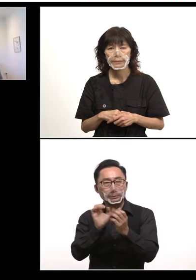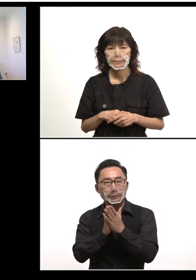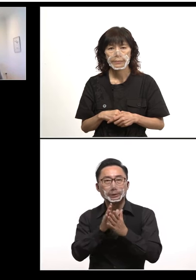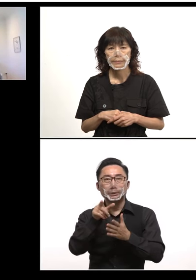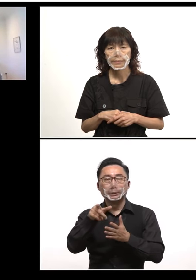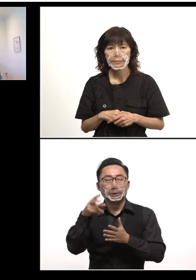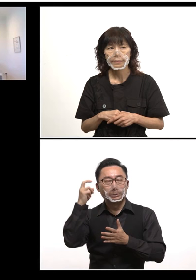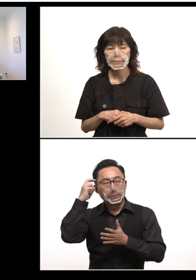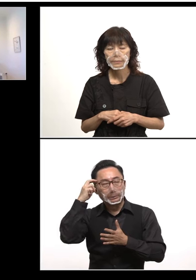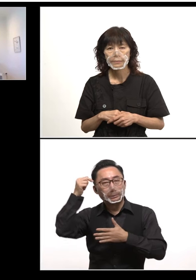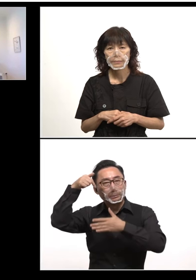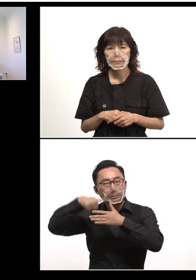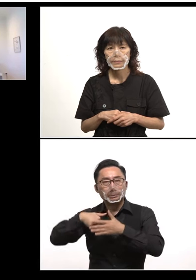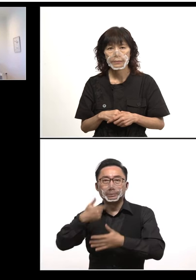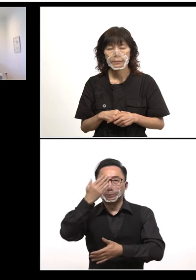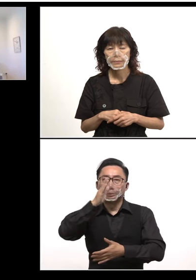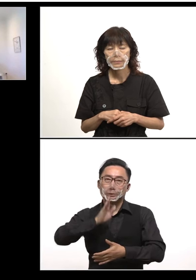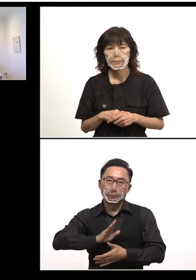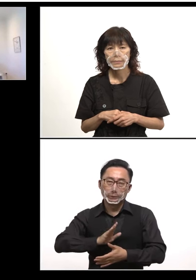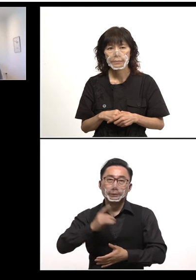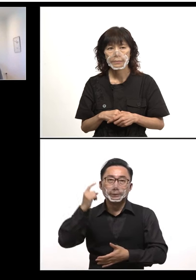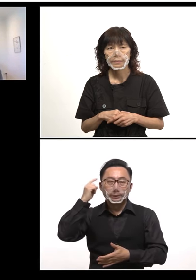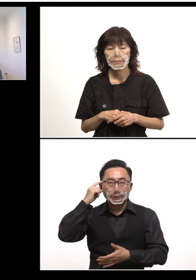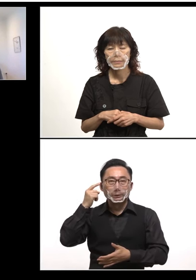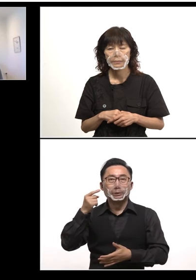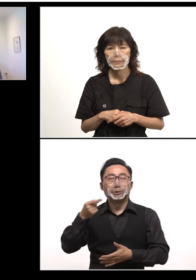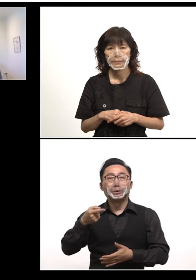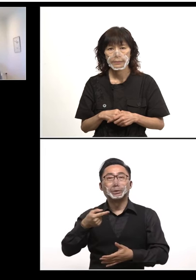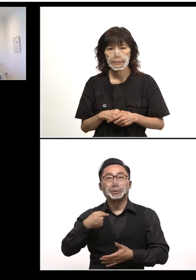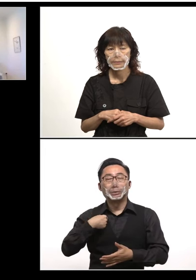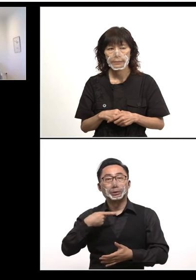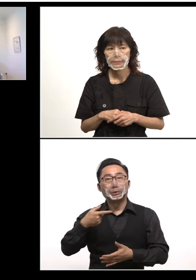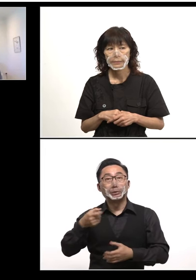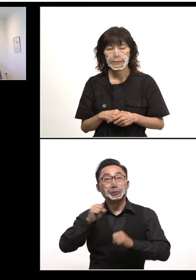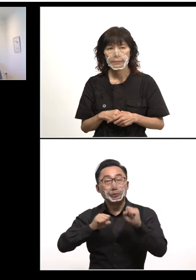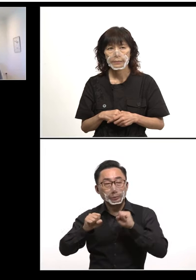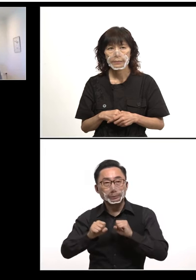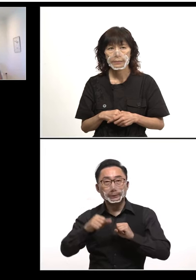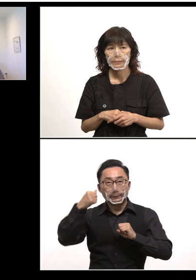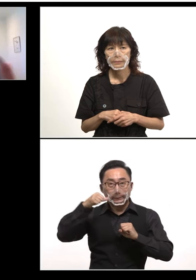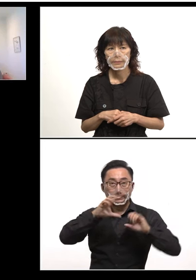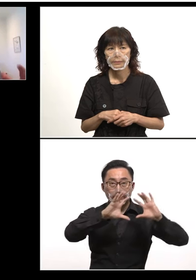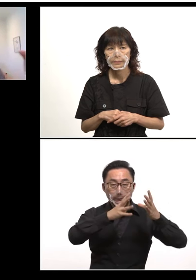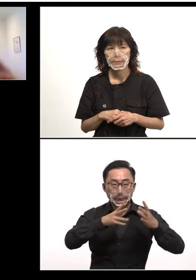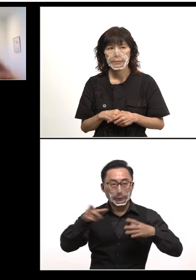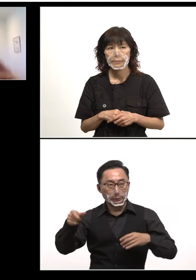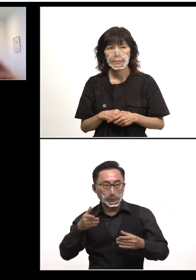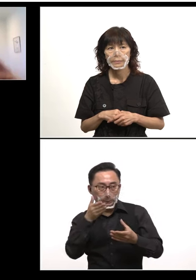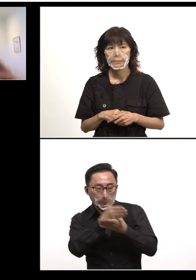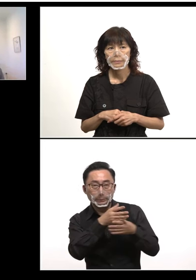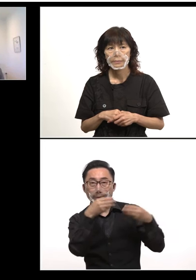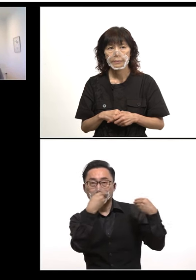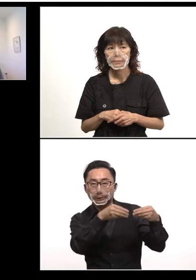on, for example, a hearing community to educate. So the problems are kind of